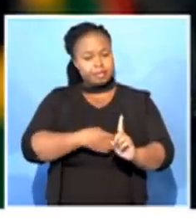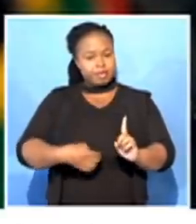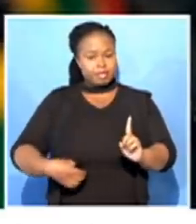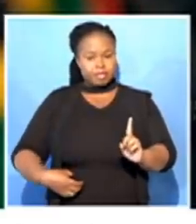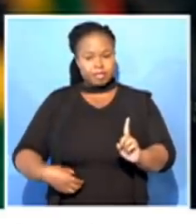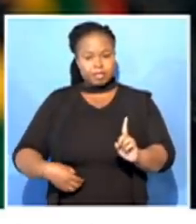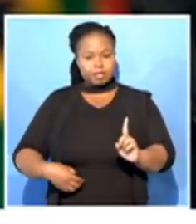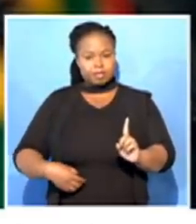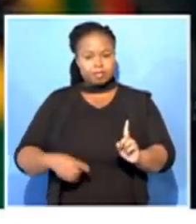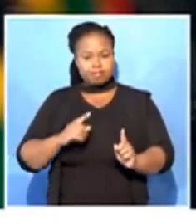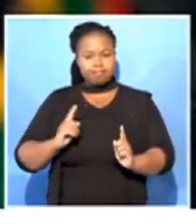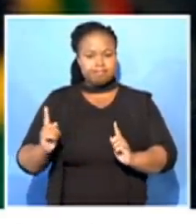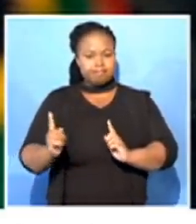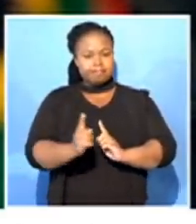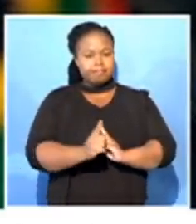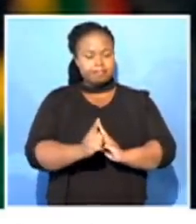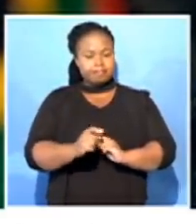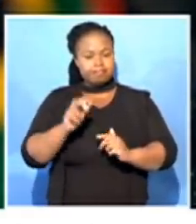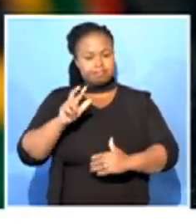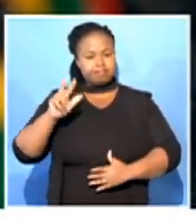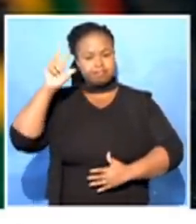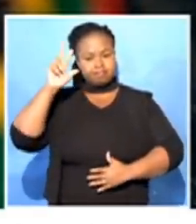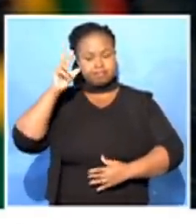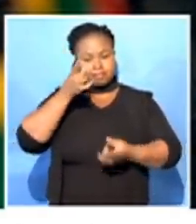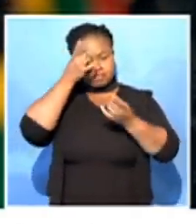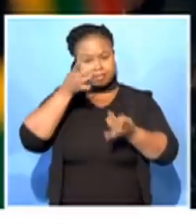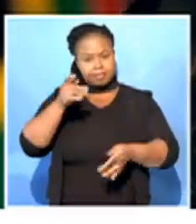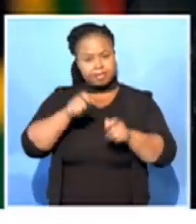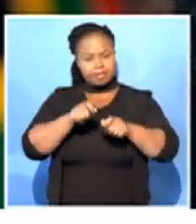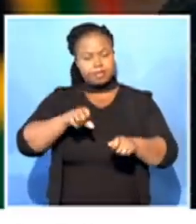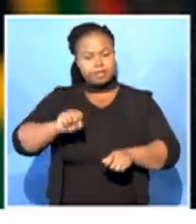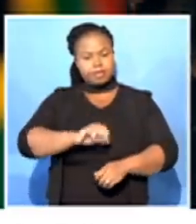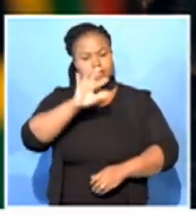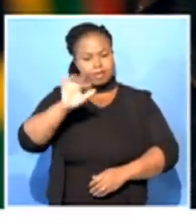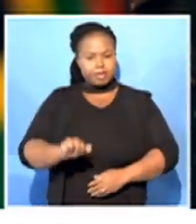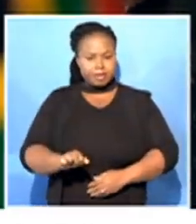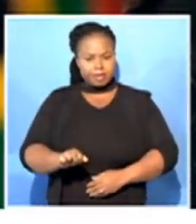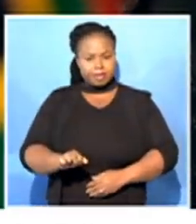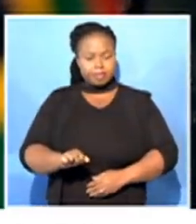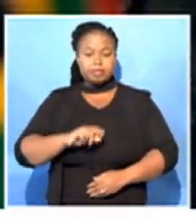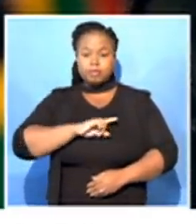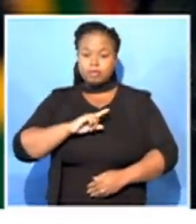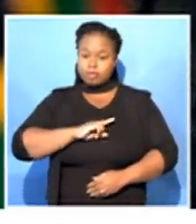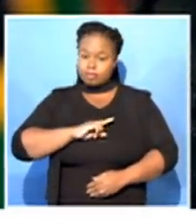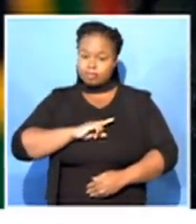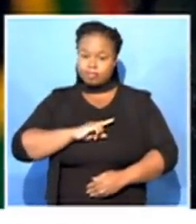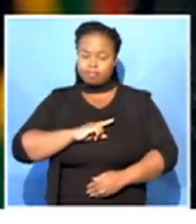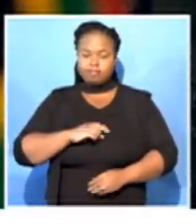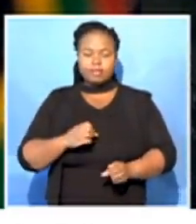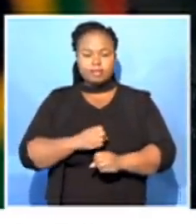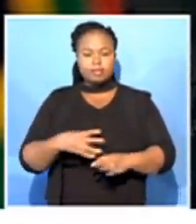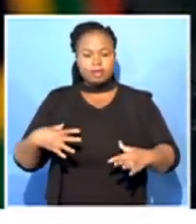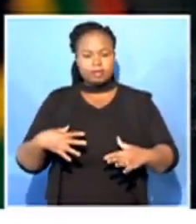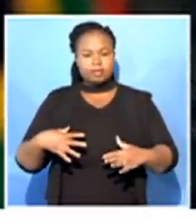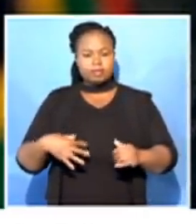to come and exchange his special vows with the people of South Africa so that he can begin to